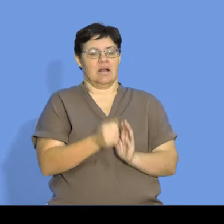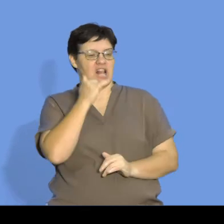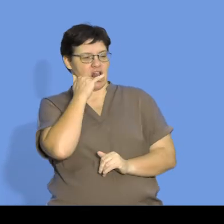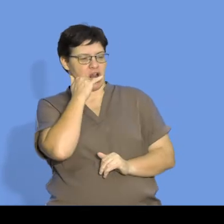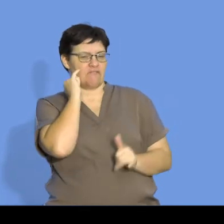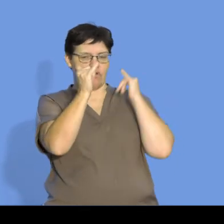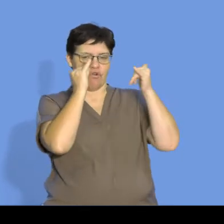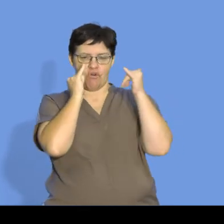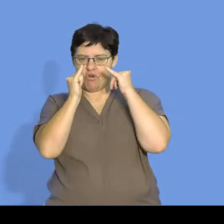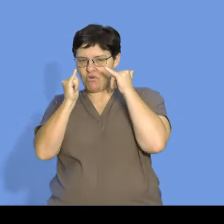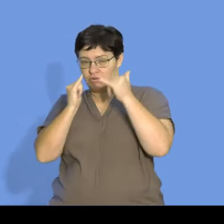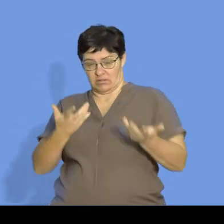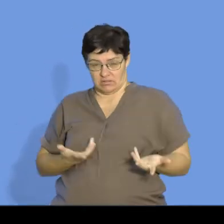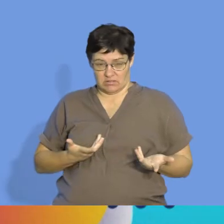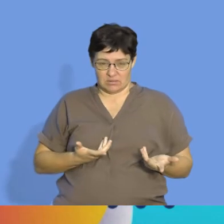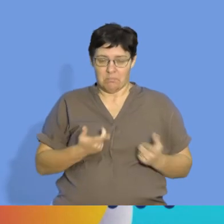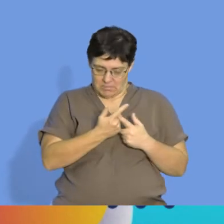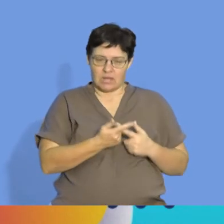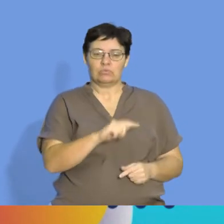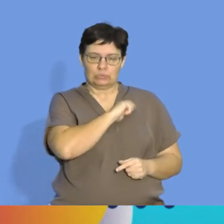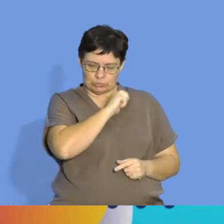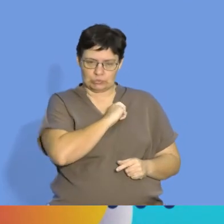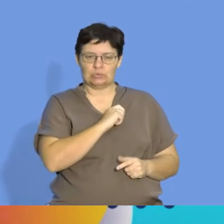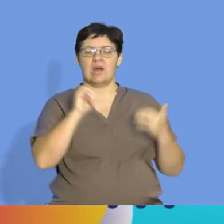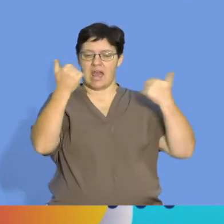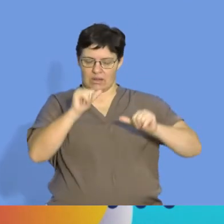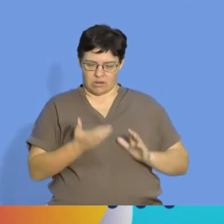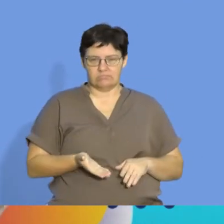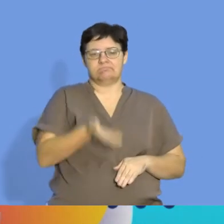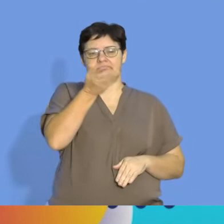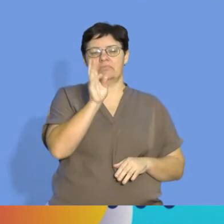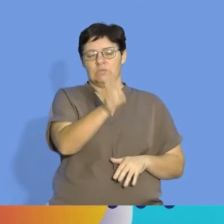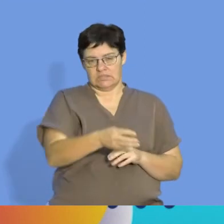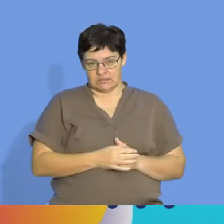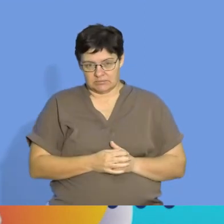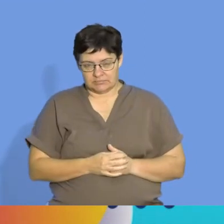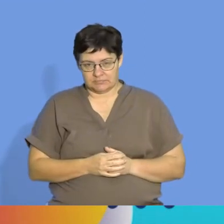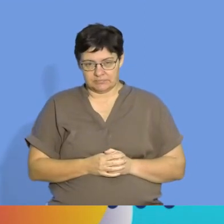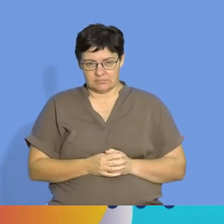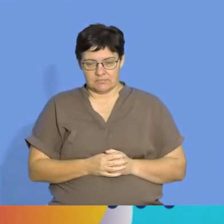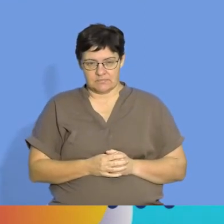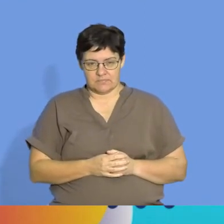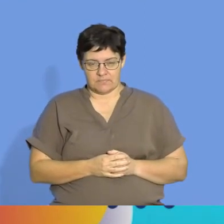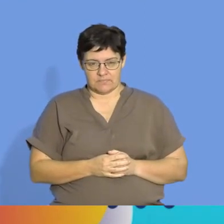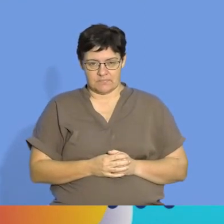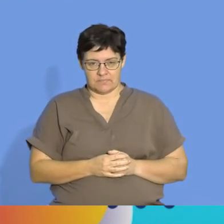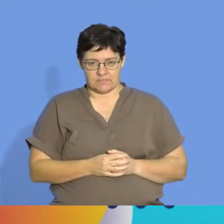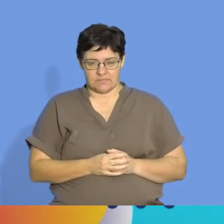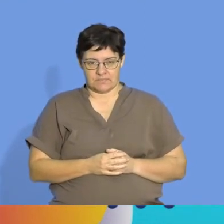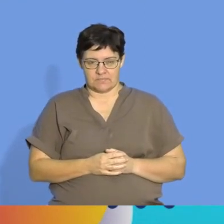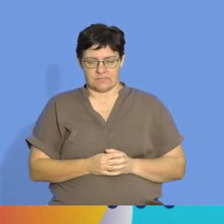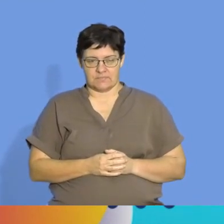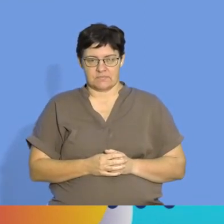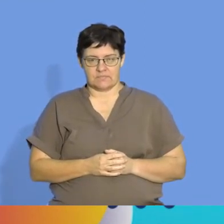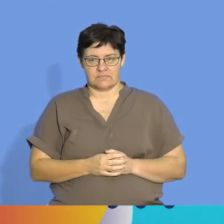an aggressive telesales campaign. So obviously, this will result in an increase in the telephone